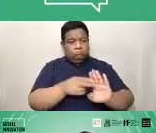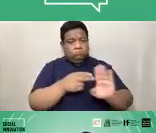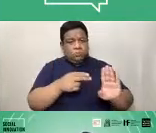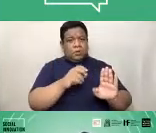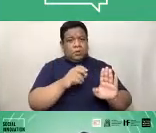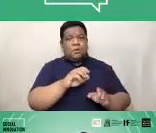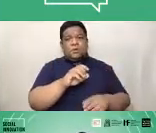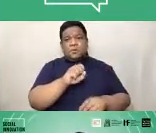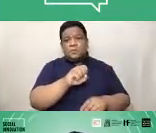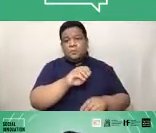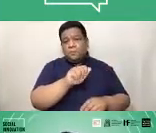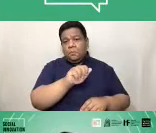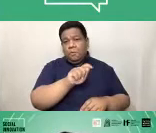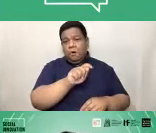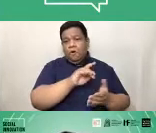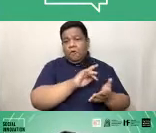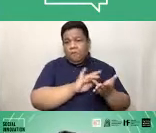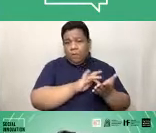TV. We can even have